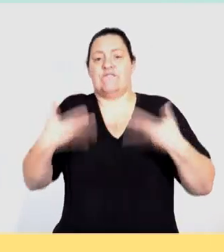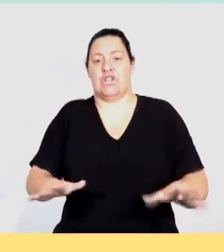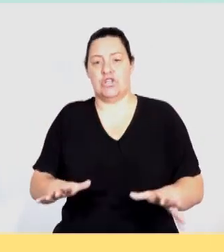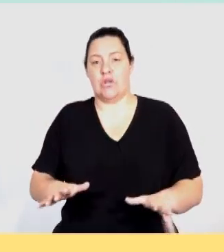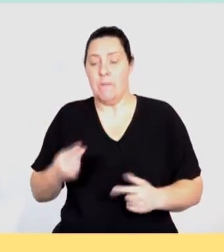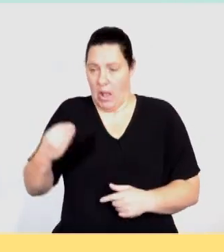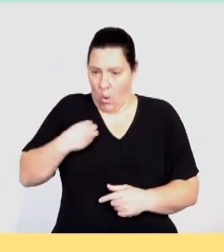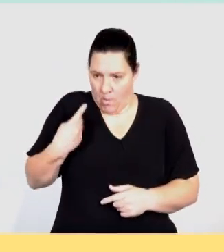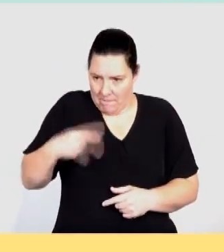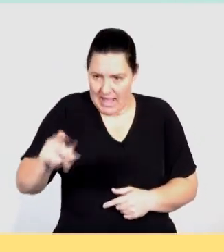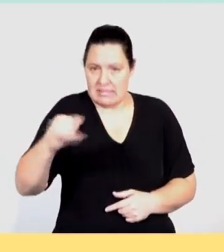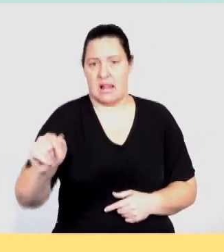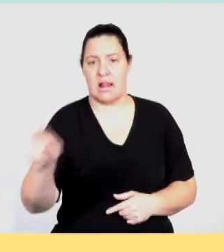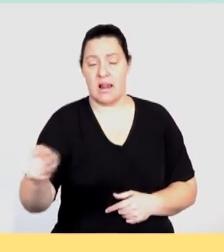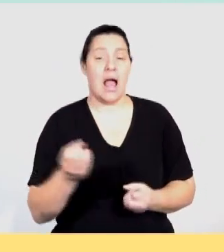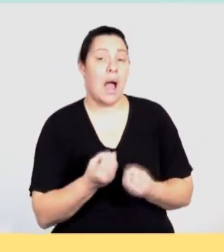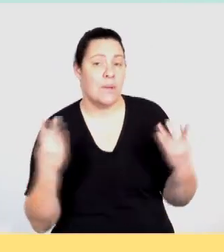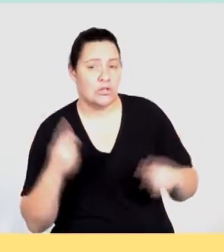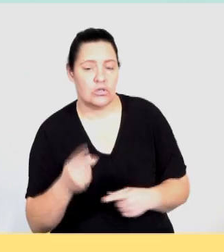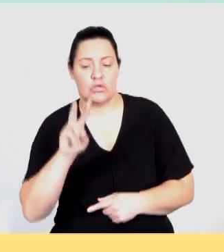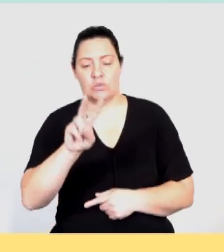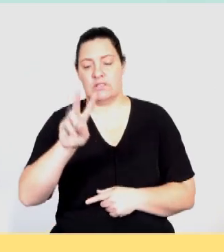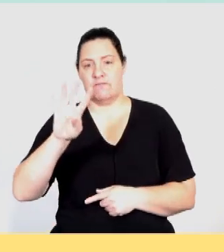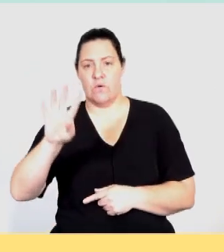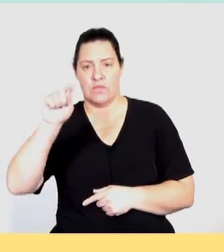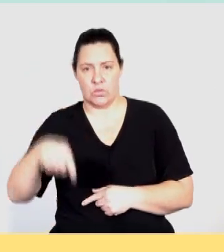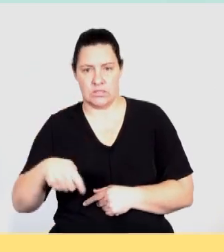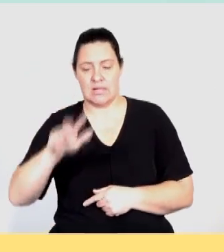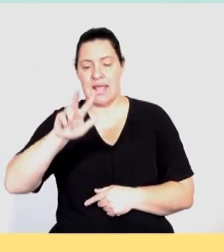is what we already owe them. And how much was that?